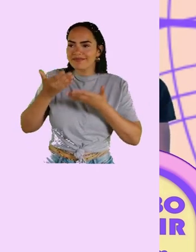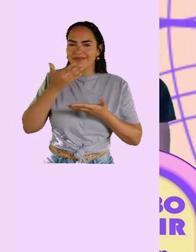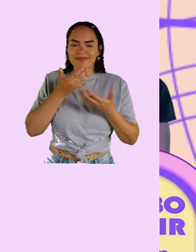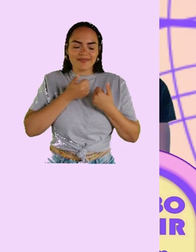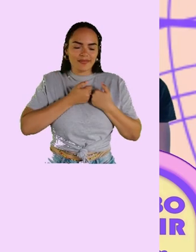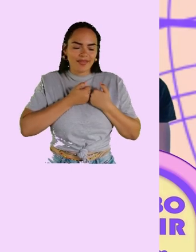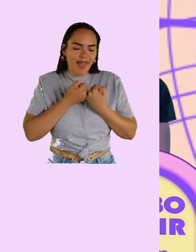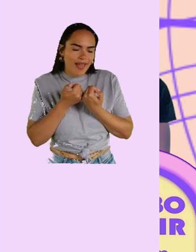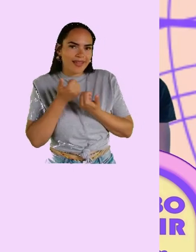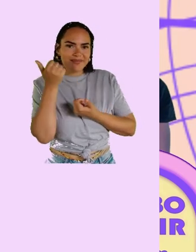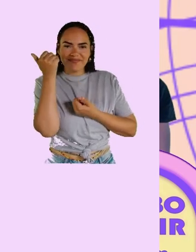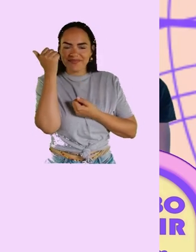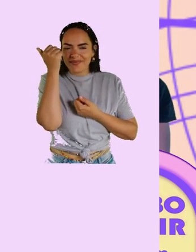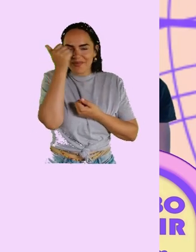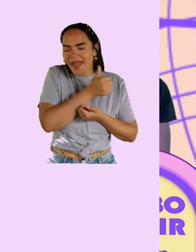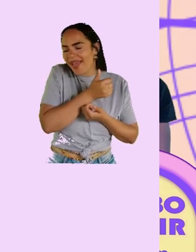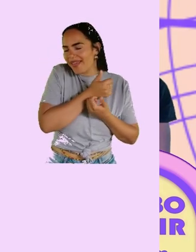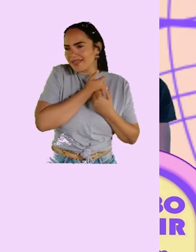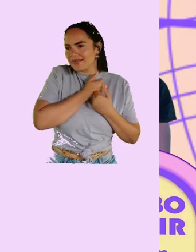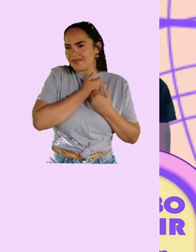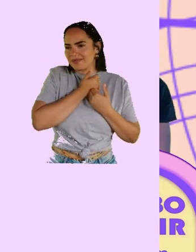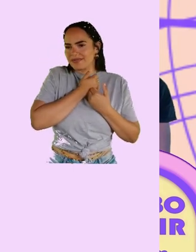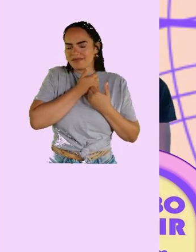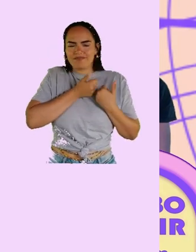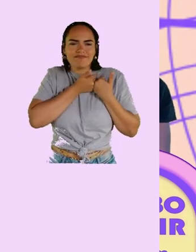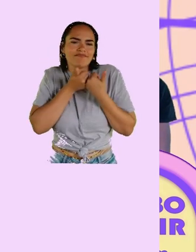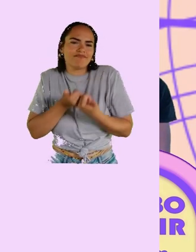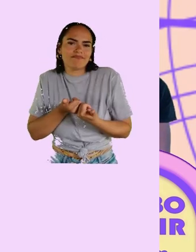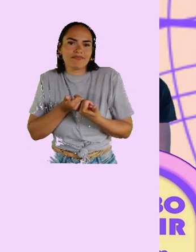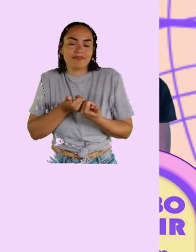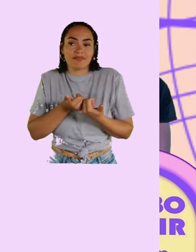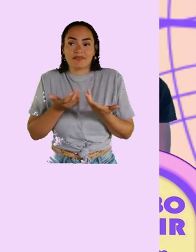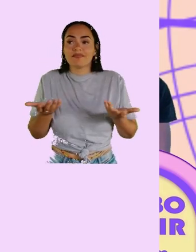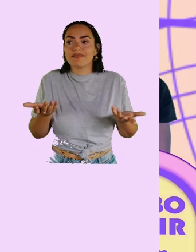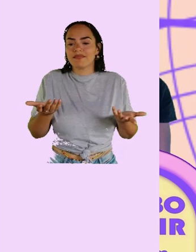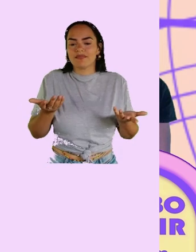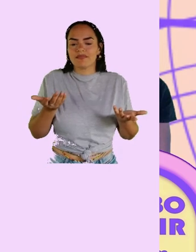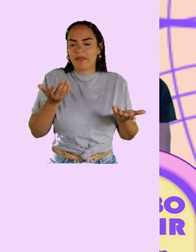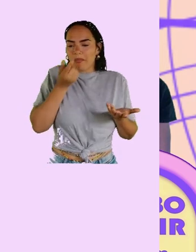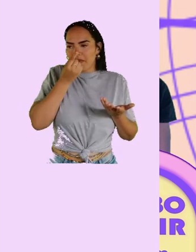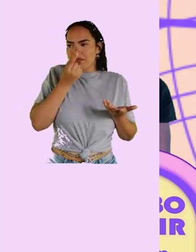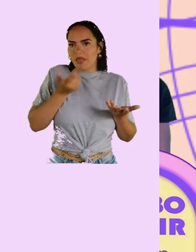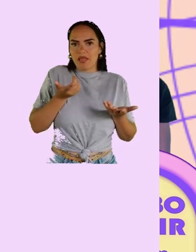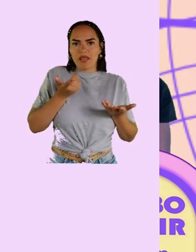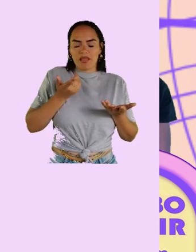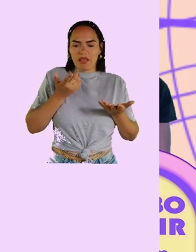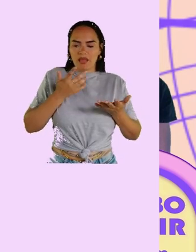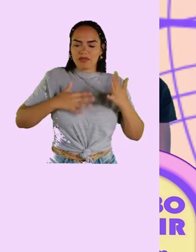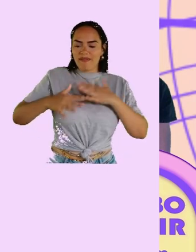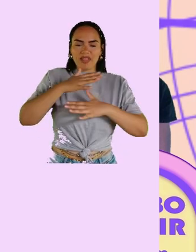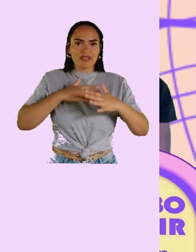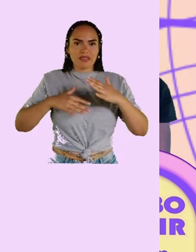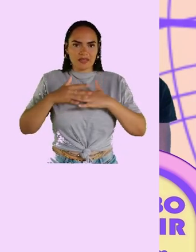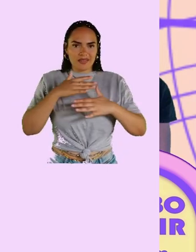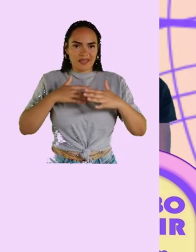and wise and thoughtful. And yeah, on the surface that might be true. But